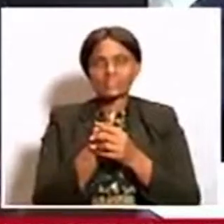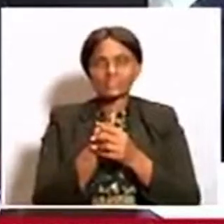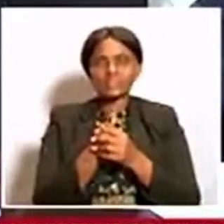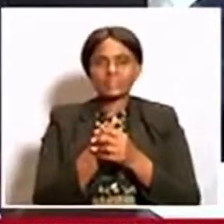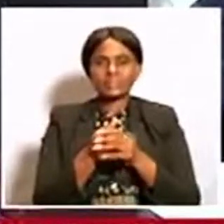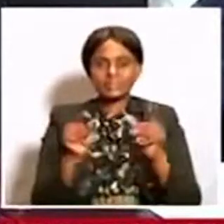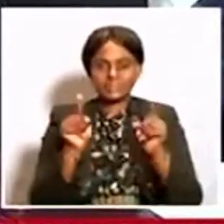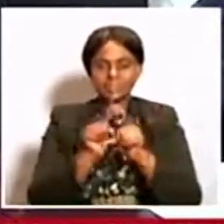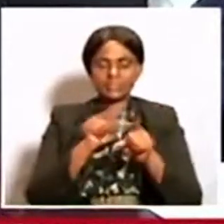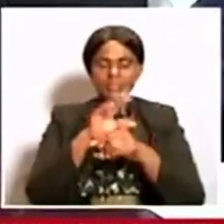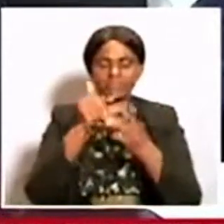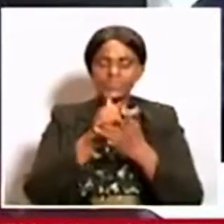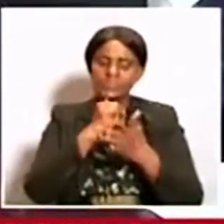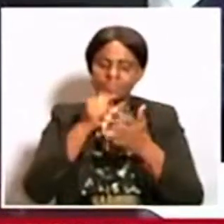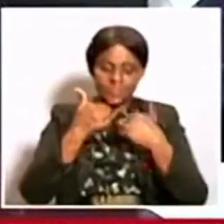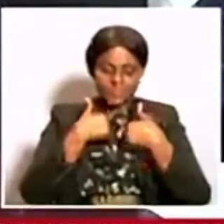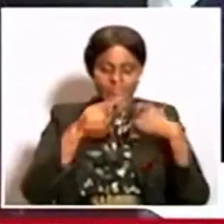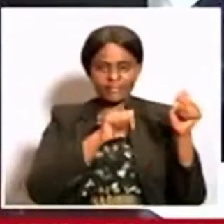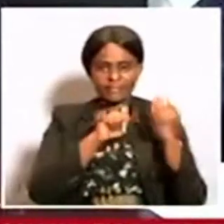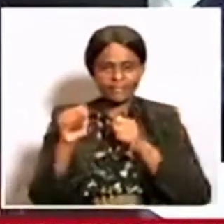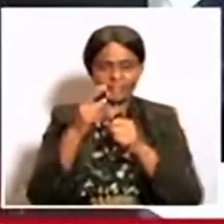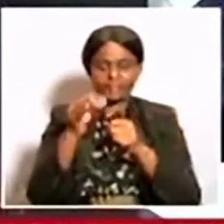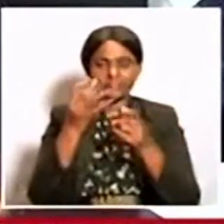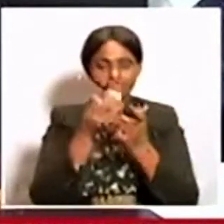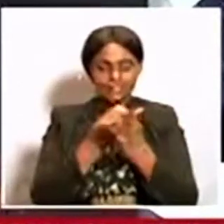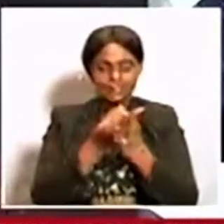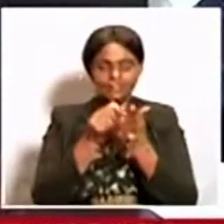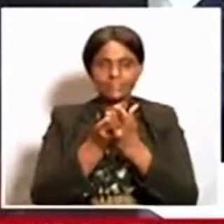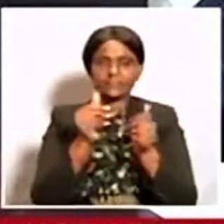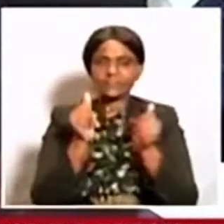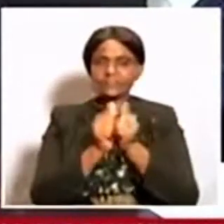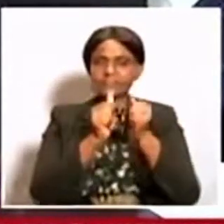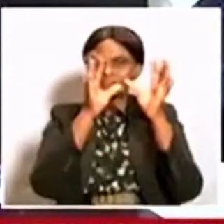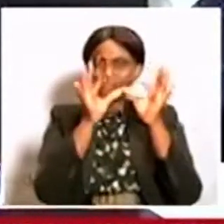Okay. Unauthorized transfer of funds between accounts.